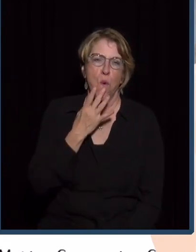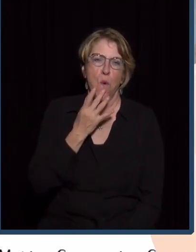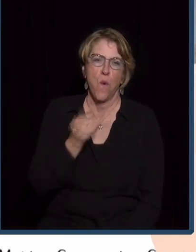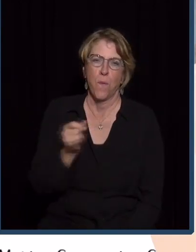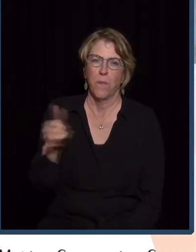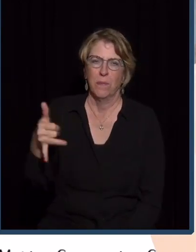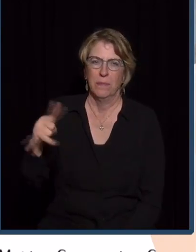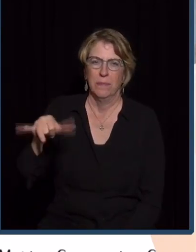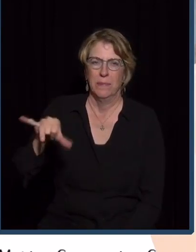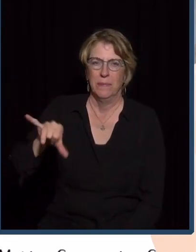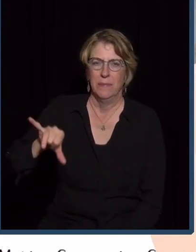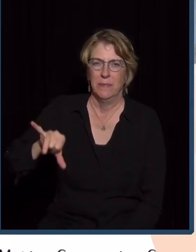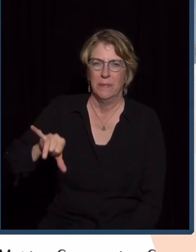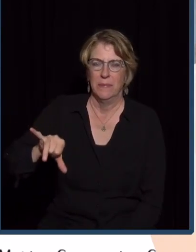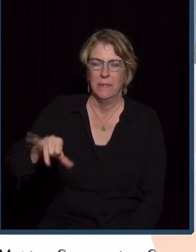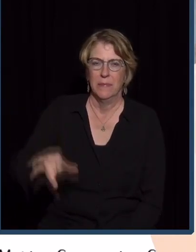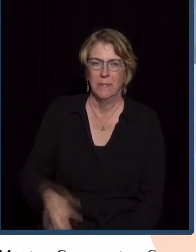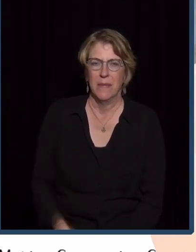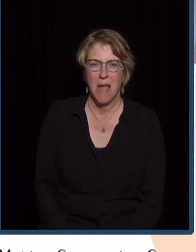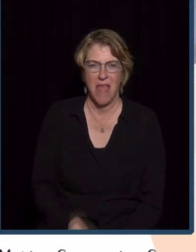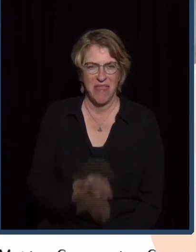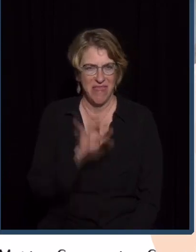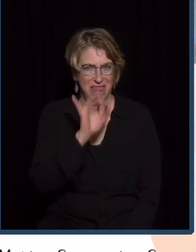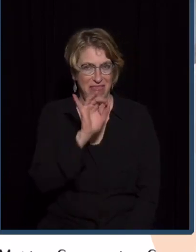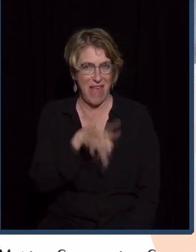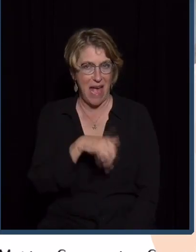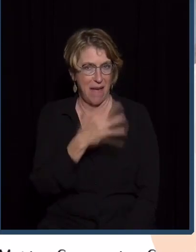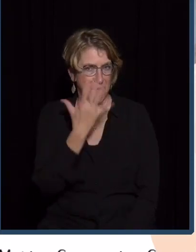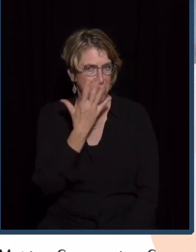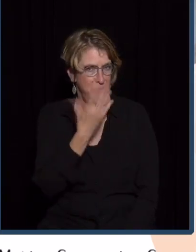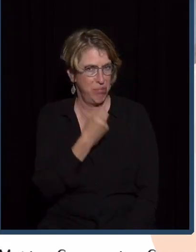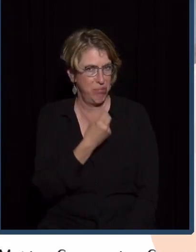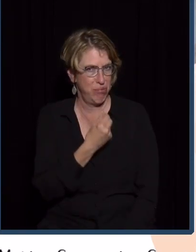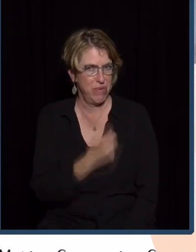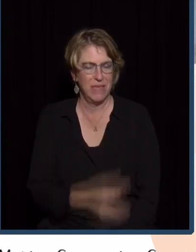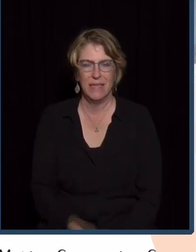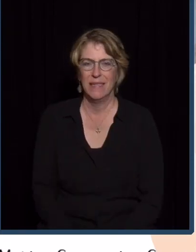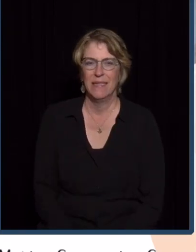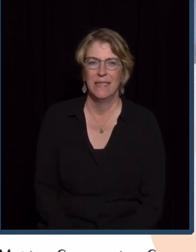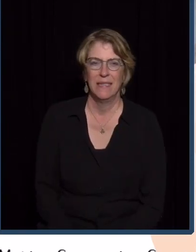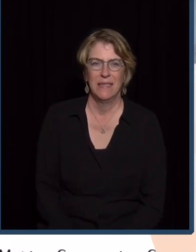pour it in. It'll strain right in. Look at that.